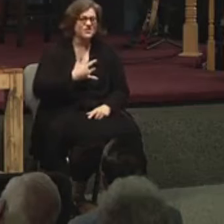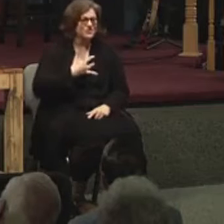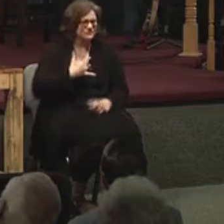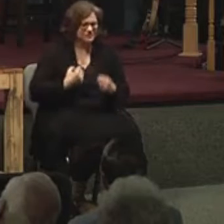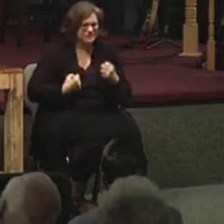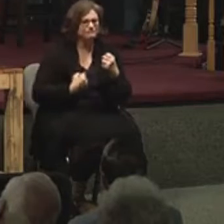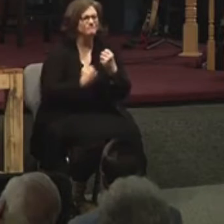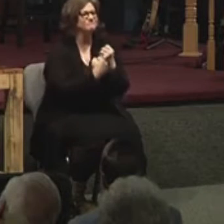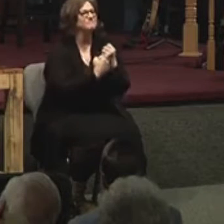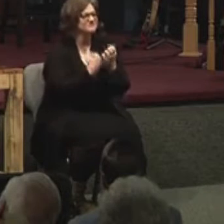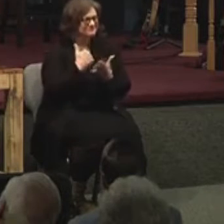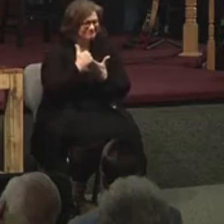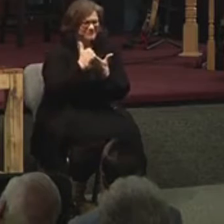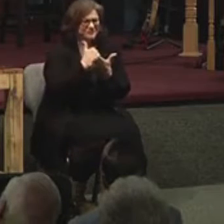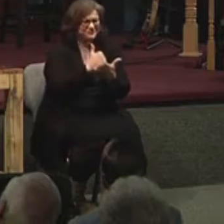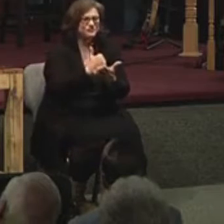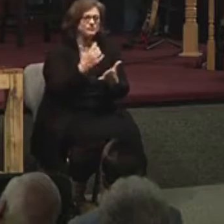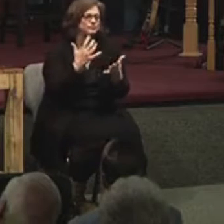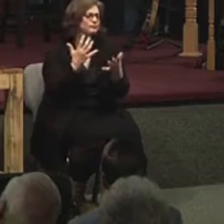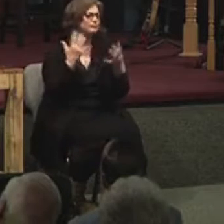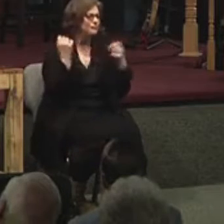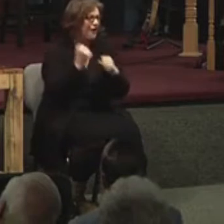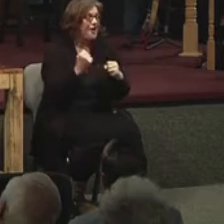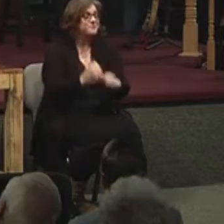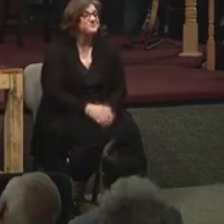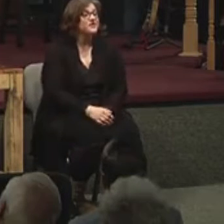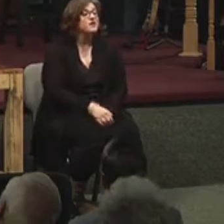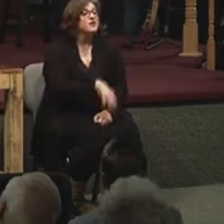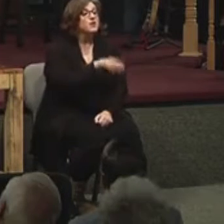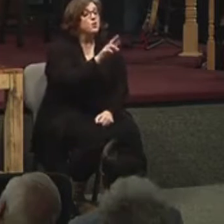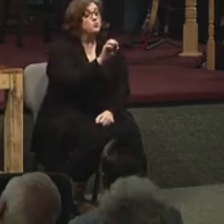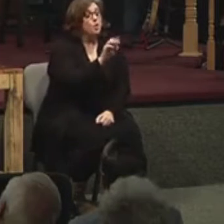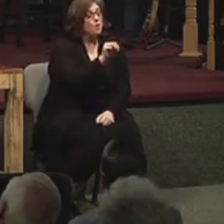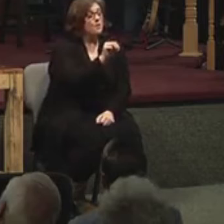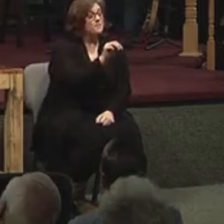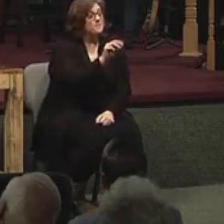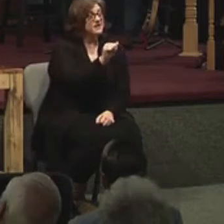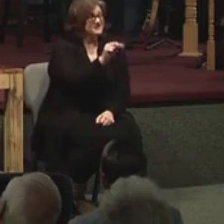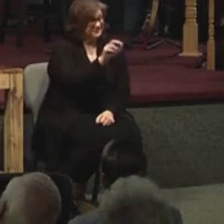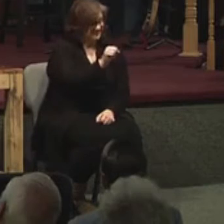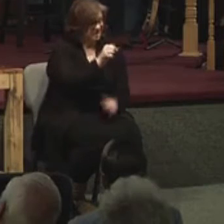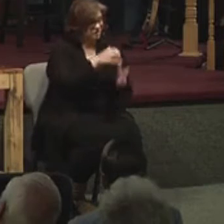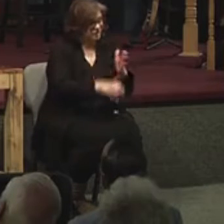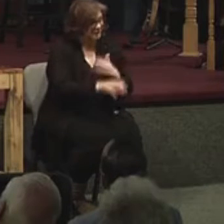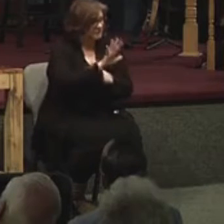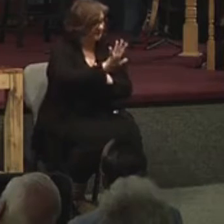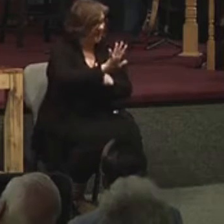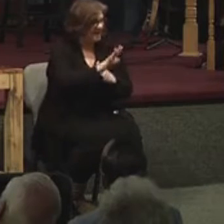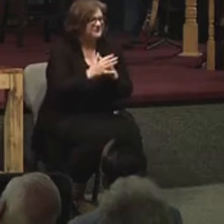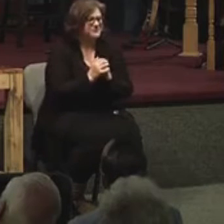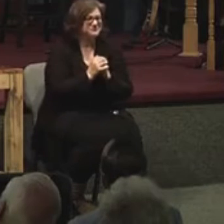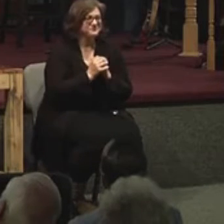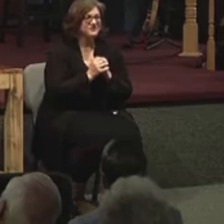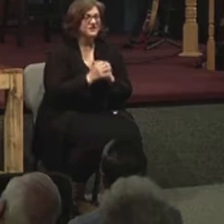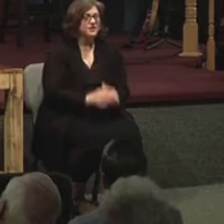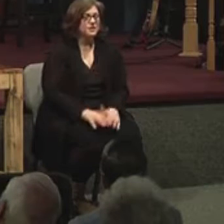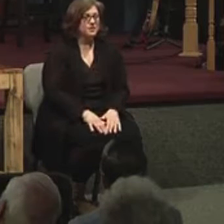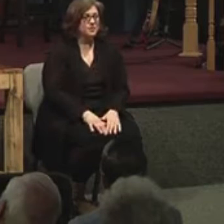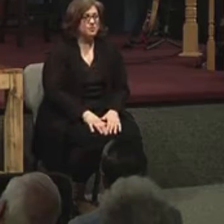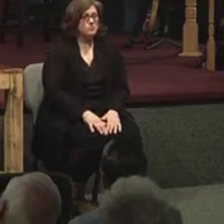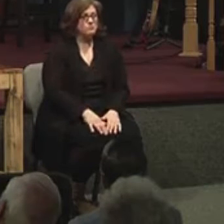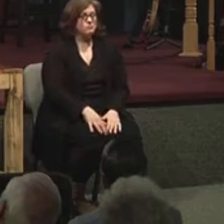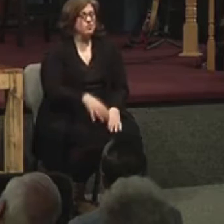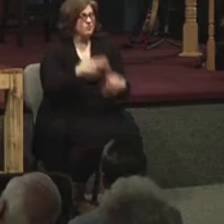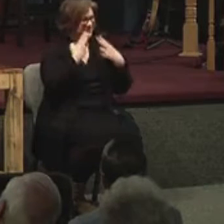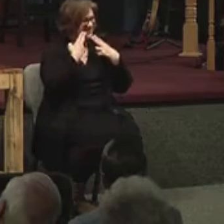him during that hardship. Listen to what it says in Romans chapter 5. It says, therefore, since we have been justified through faith,